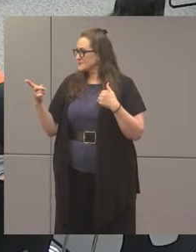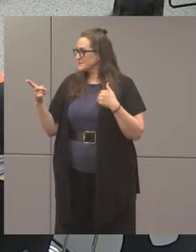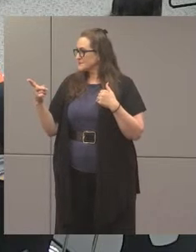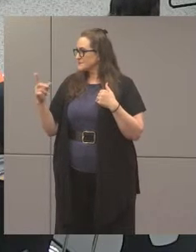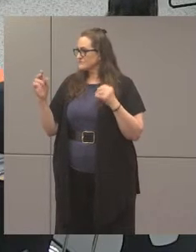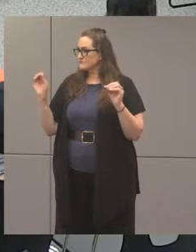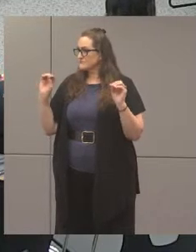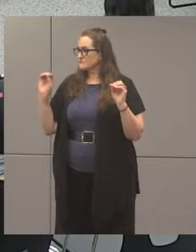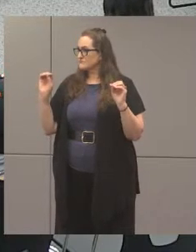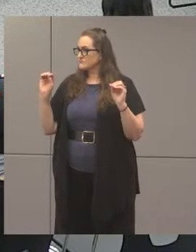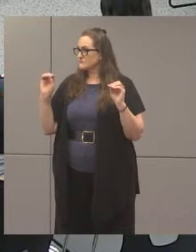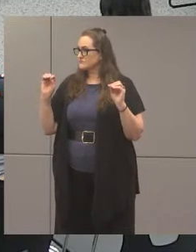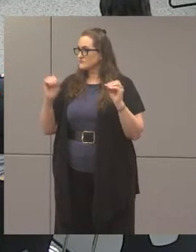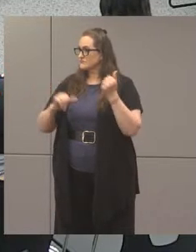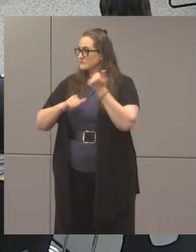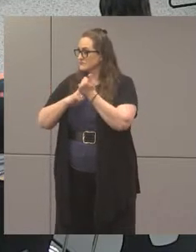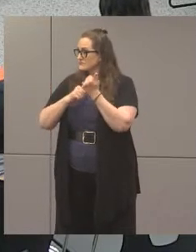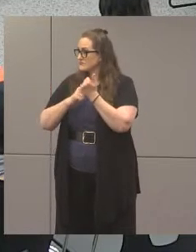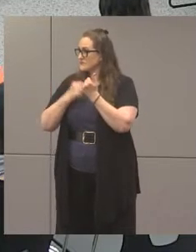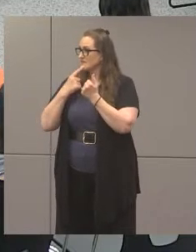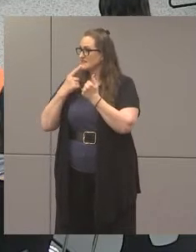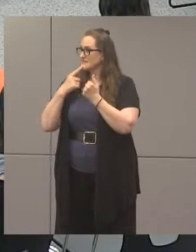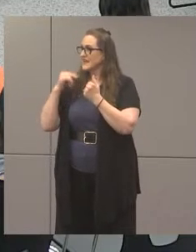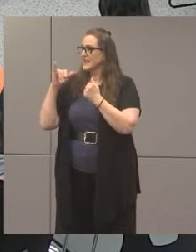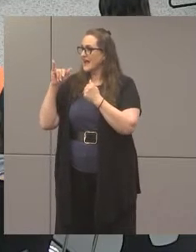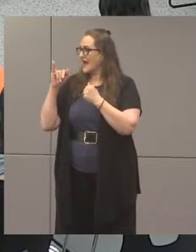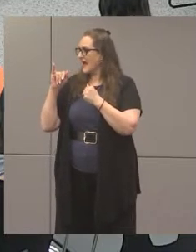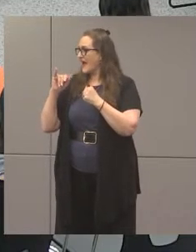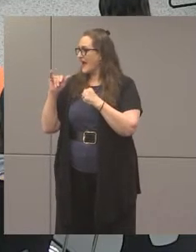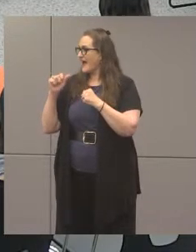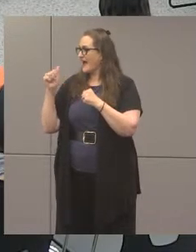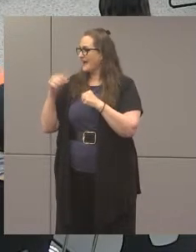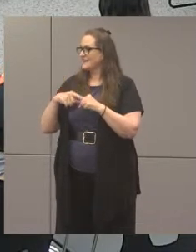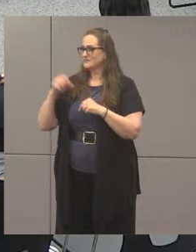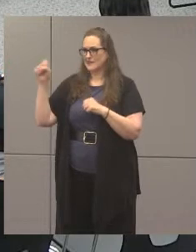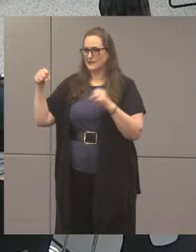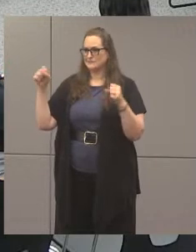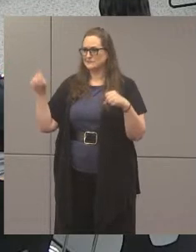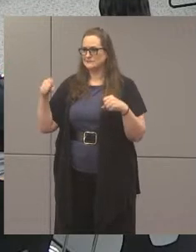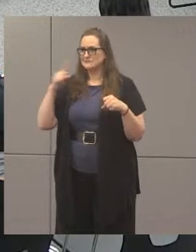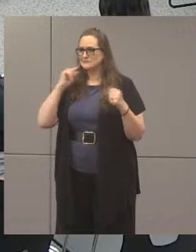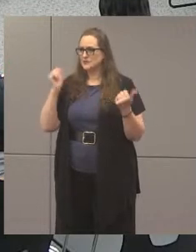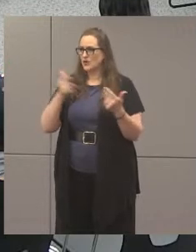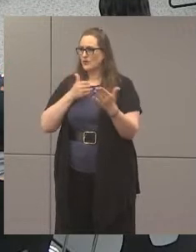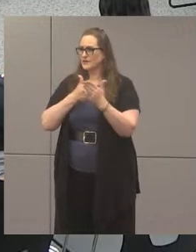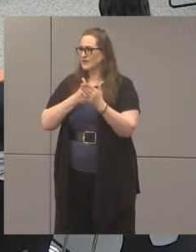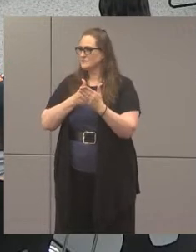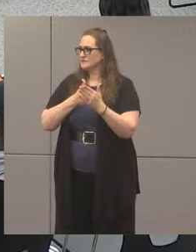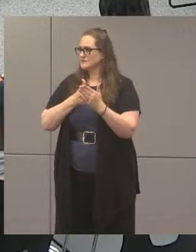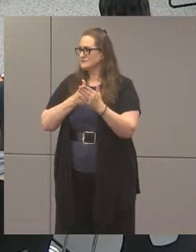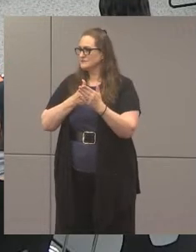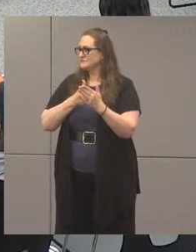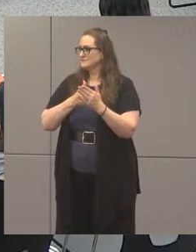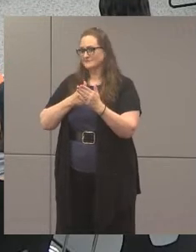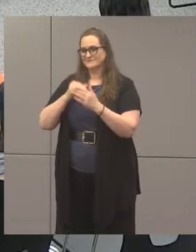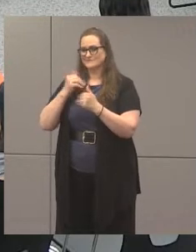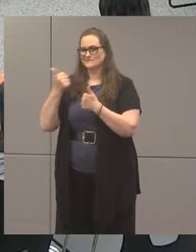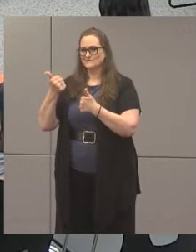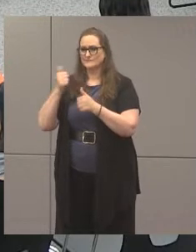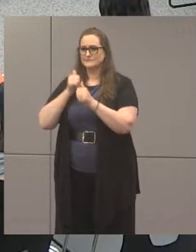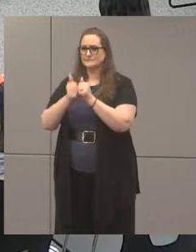Seeing none. All those in favor signify by saying aye. Aye. Aye. All those opposed, nay. The ayes have it.